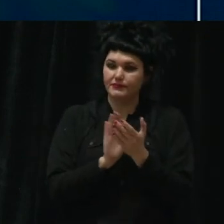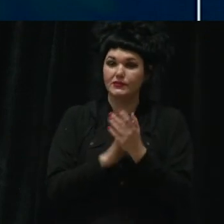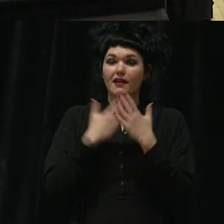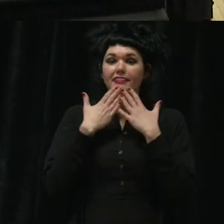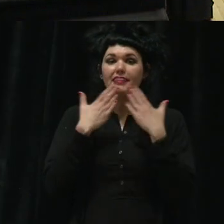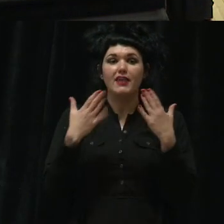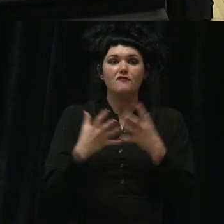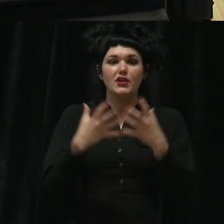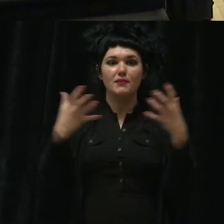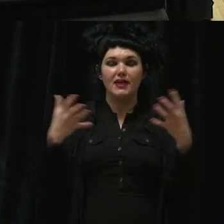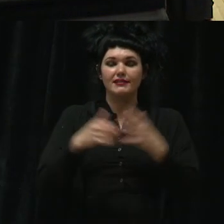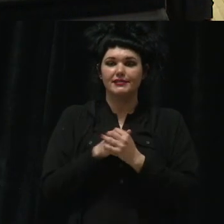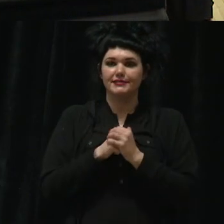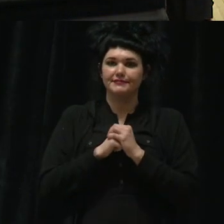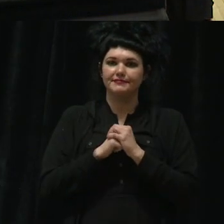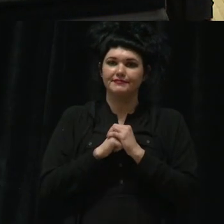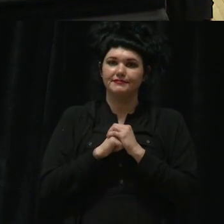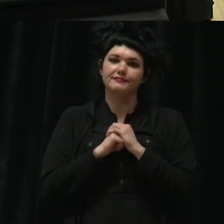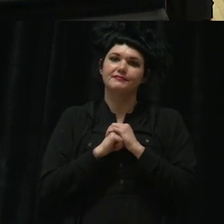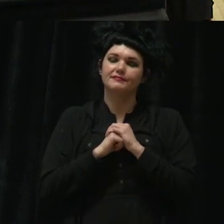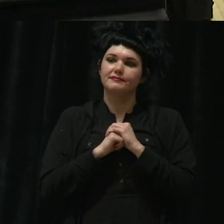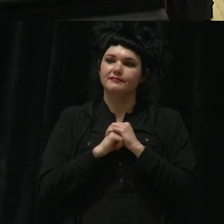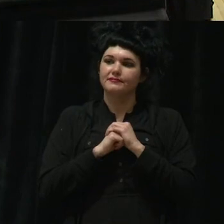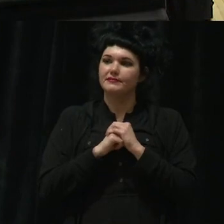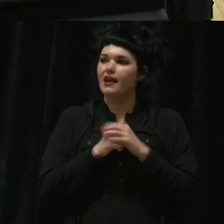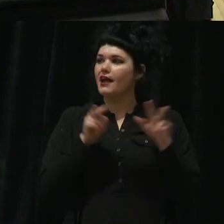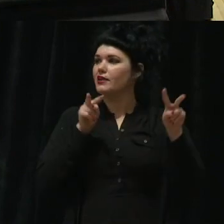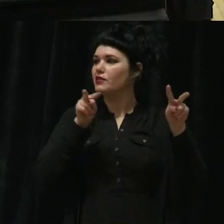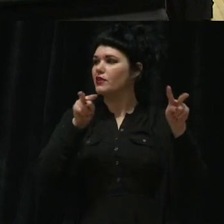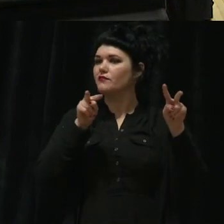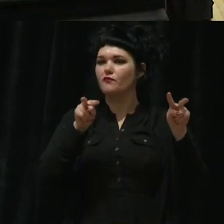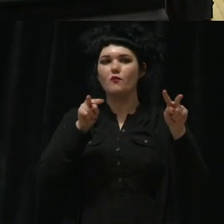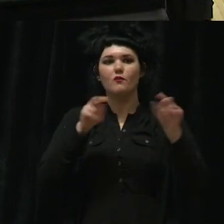Thank you very much. And I look forward to